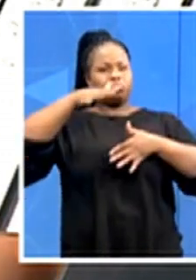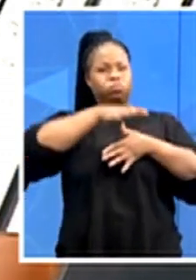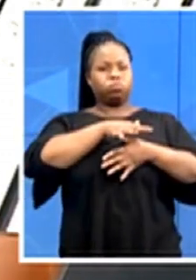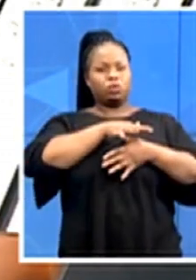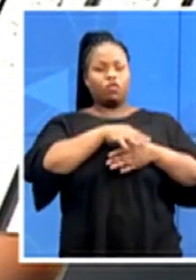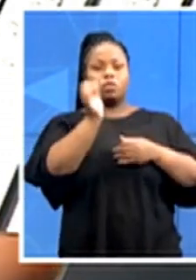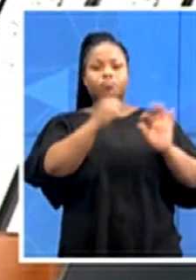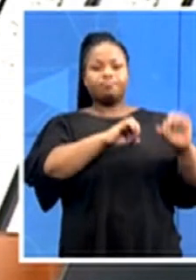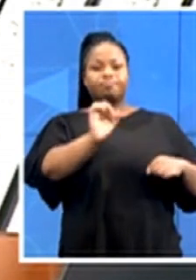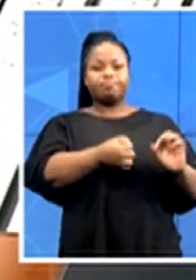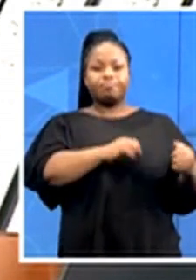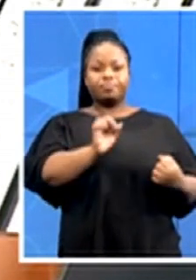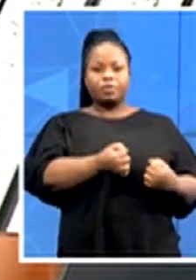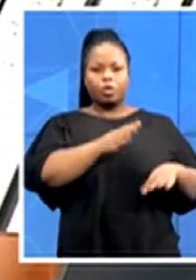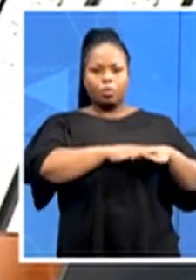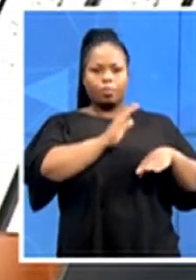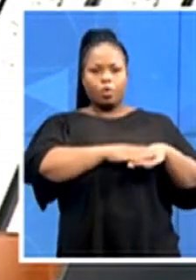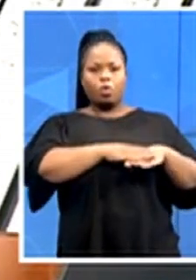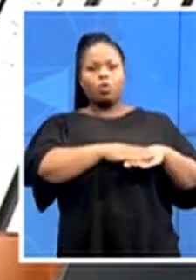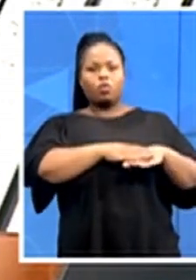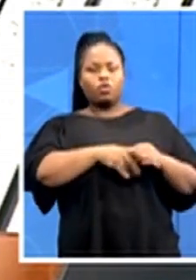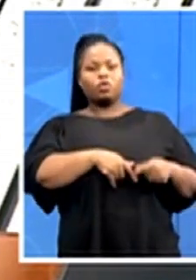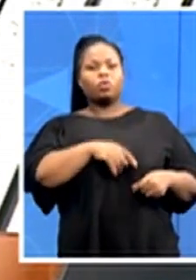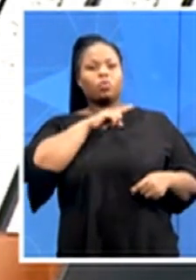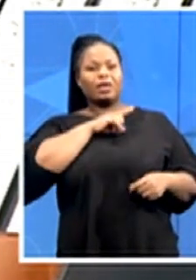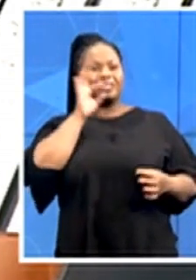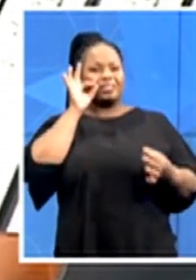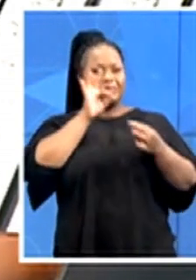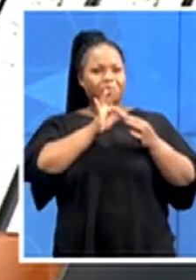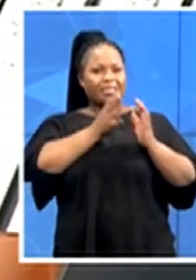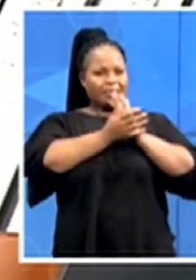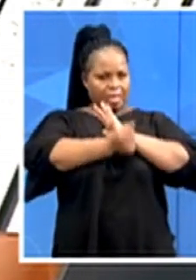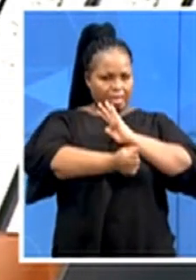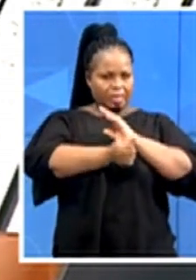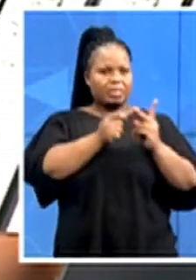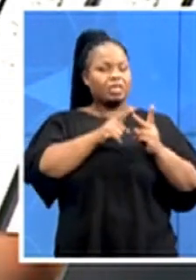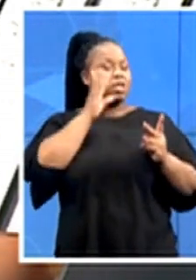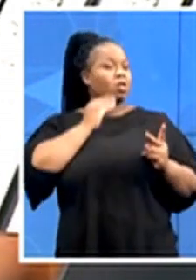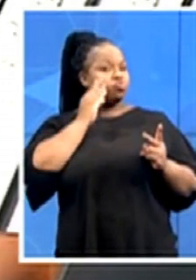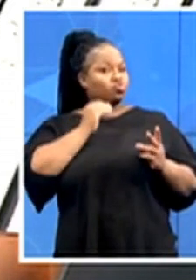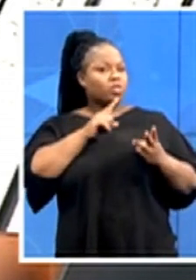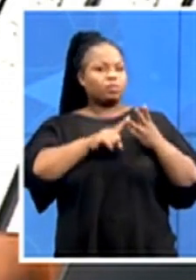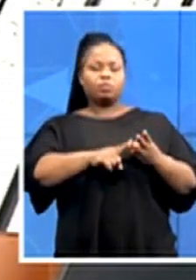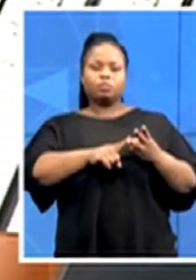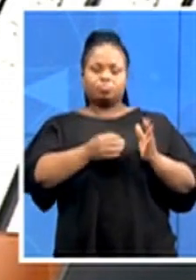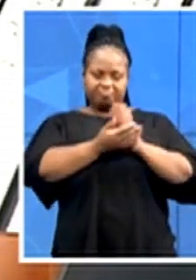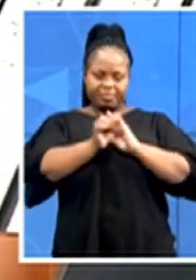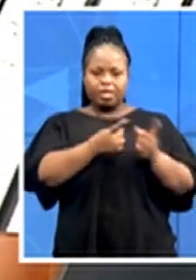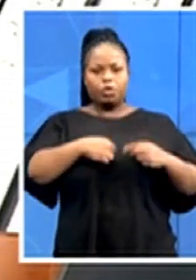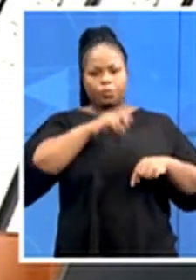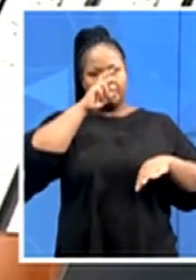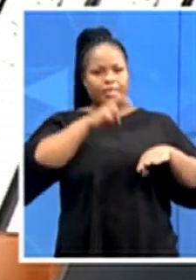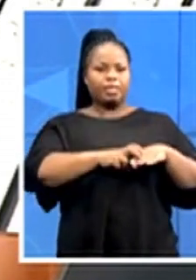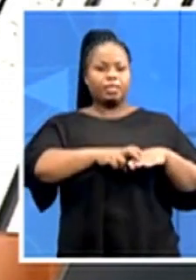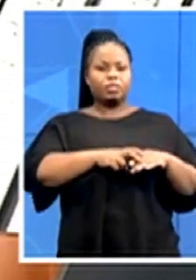the appropriate skills and experience and competencies that we need in these bodies.